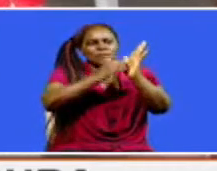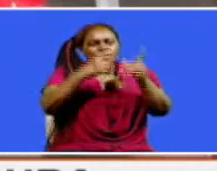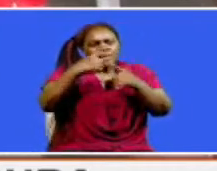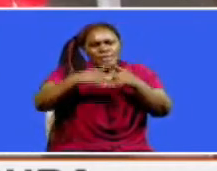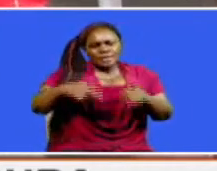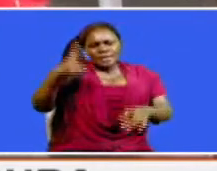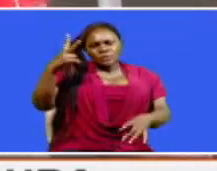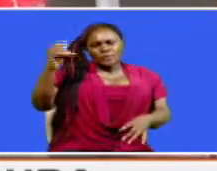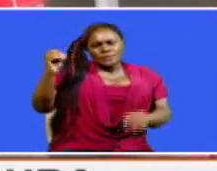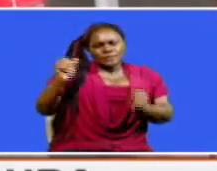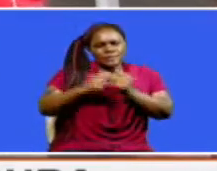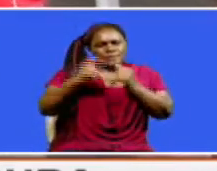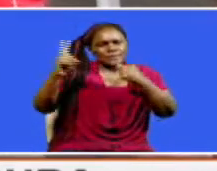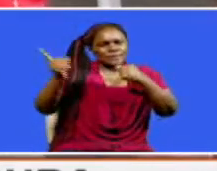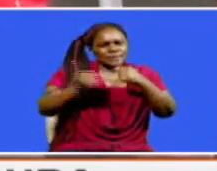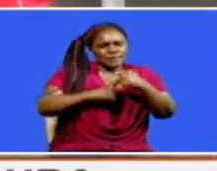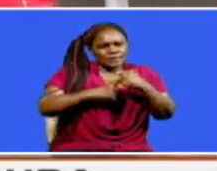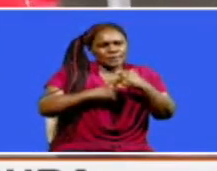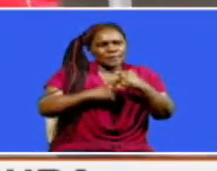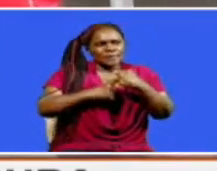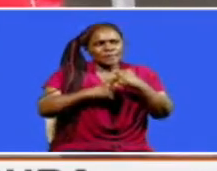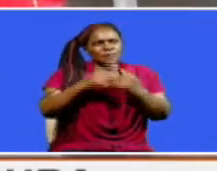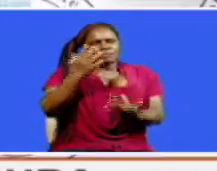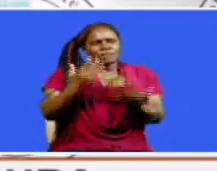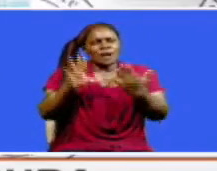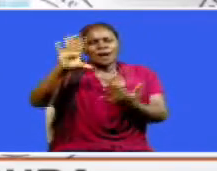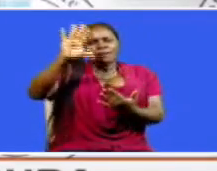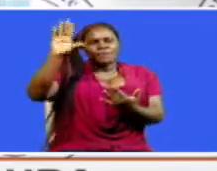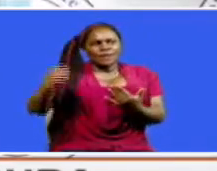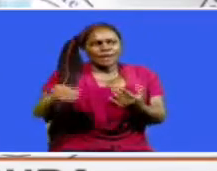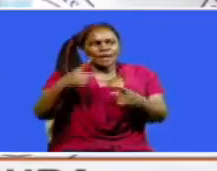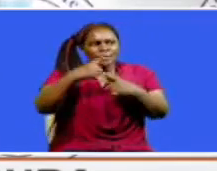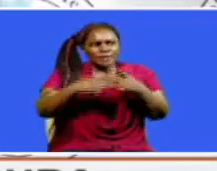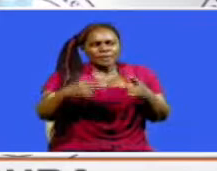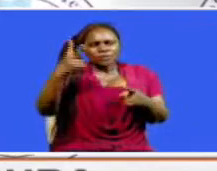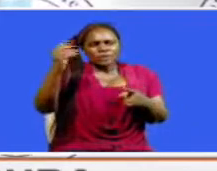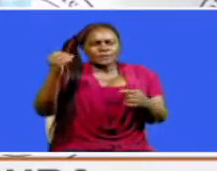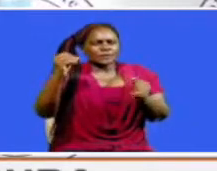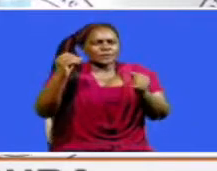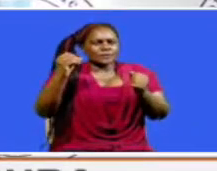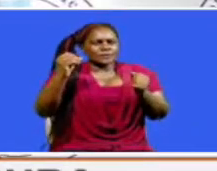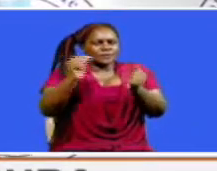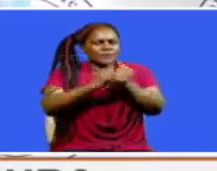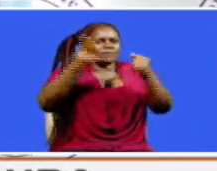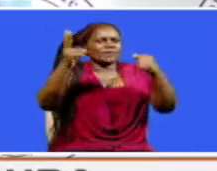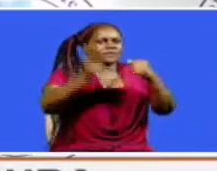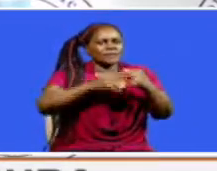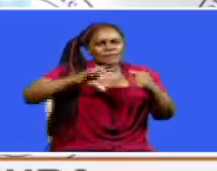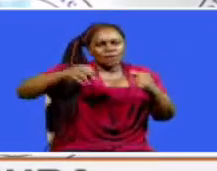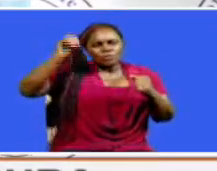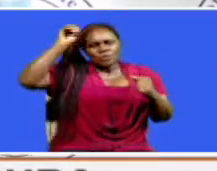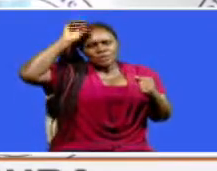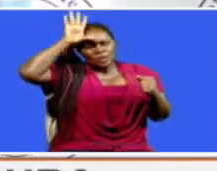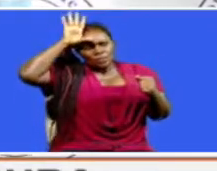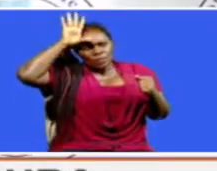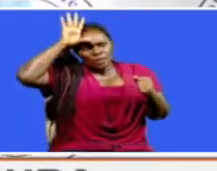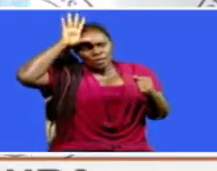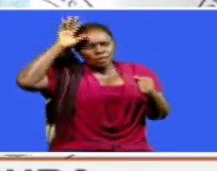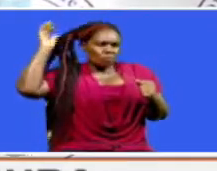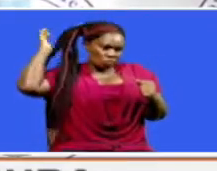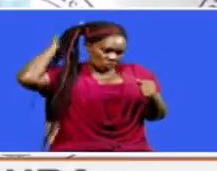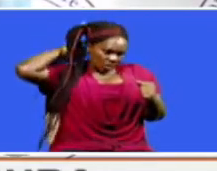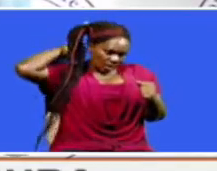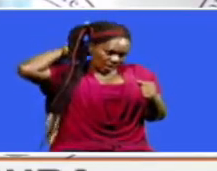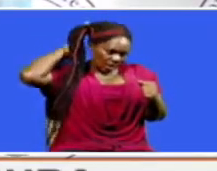mwaka 2016, misheni ya moto barani Afrika mnamo mwaka 2017 katika kaunti ya Kiambu na kaunti ya